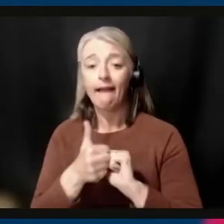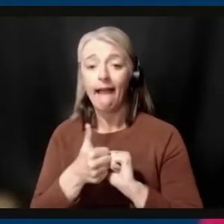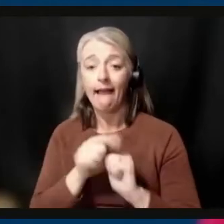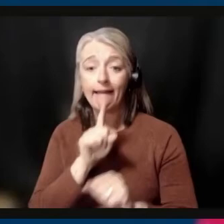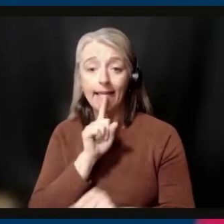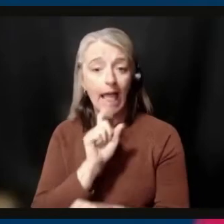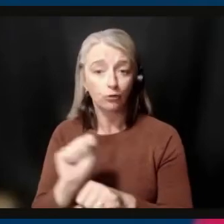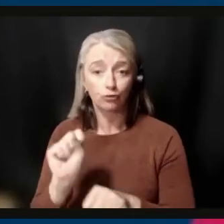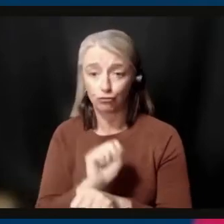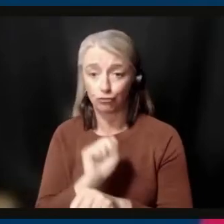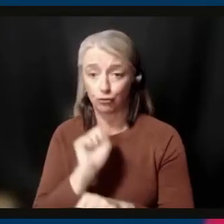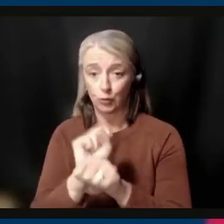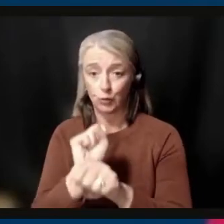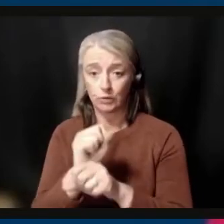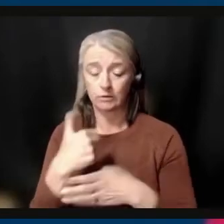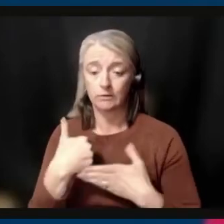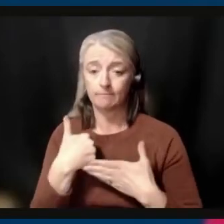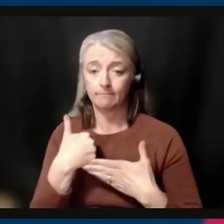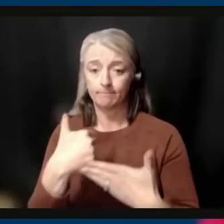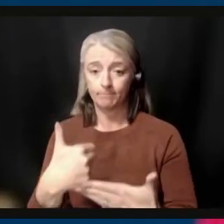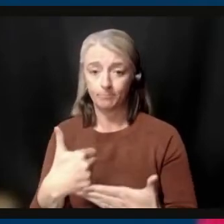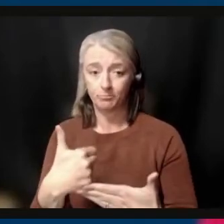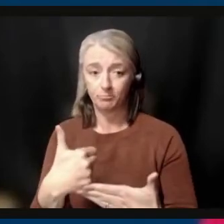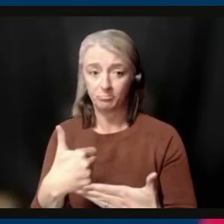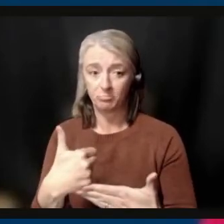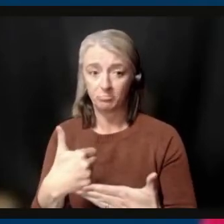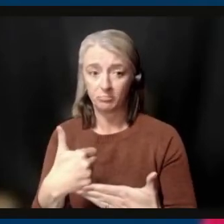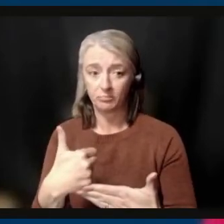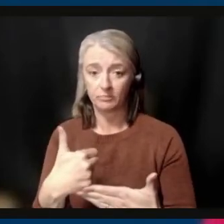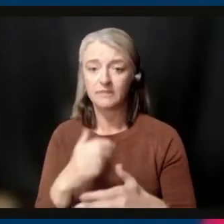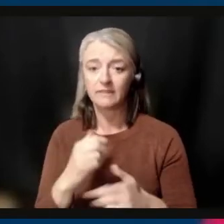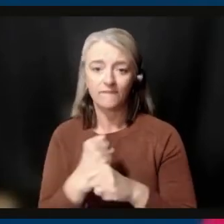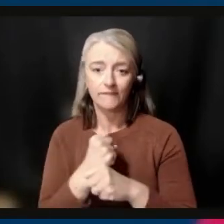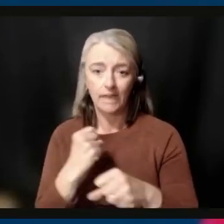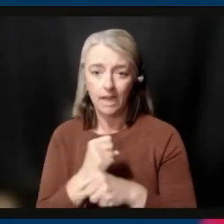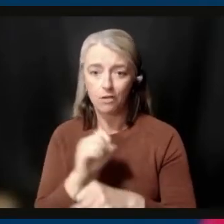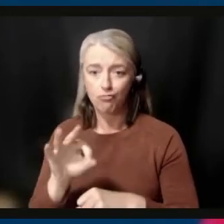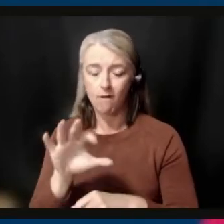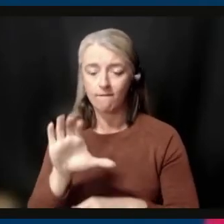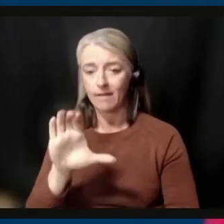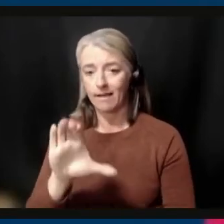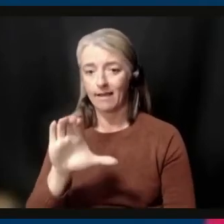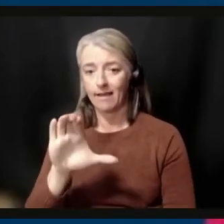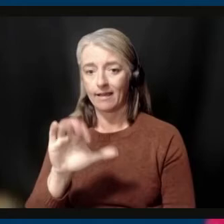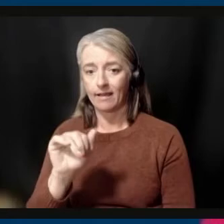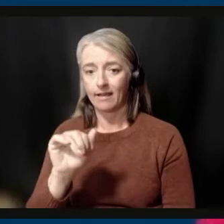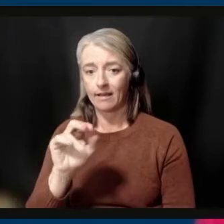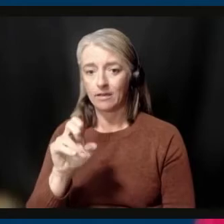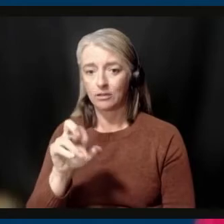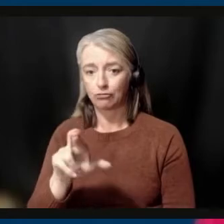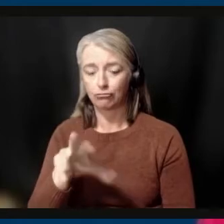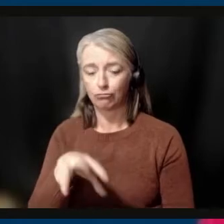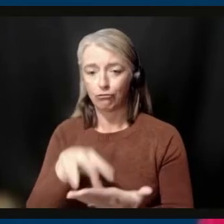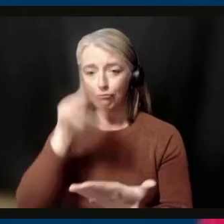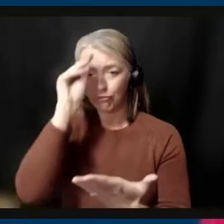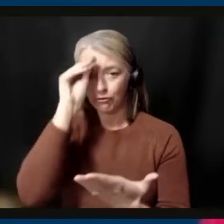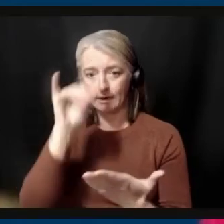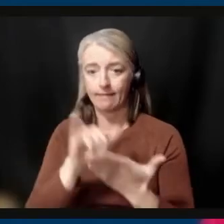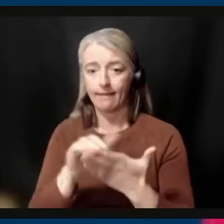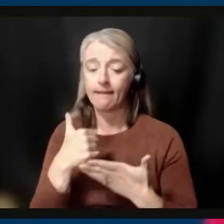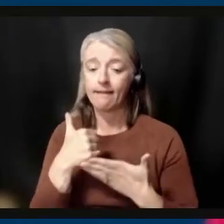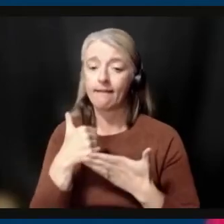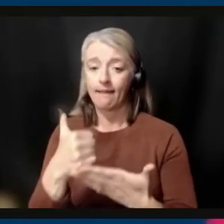help our body fight off cancer. And learning this would actually help find out